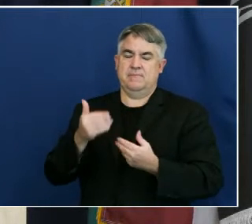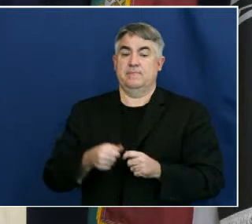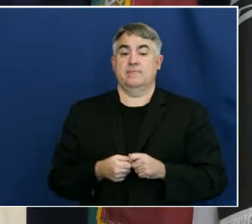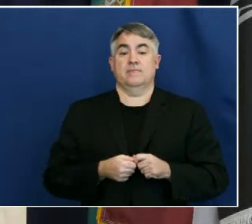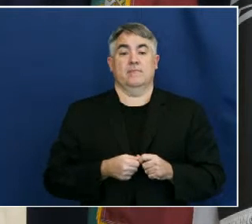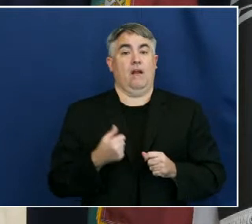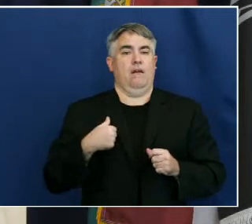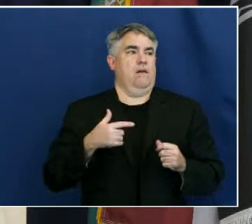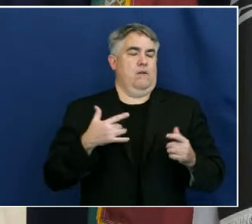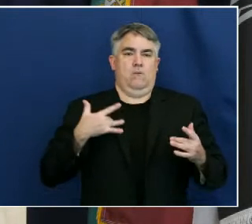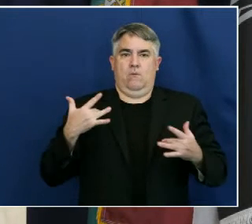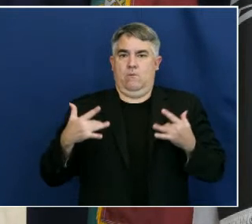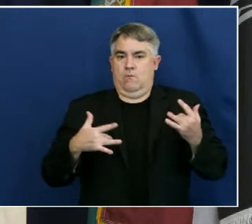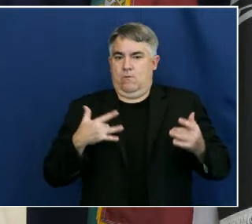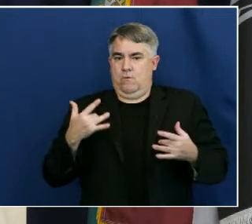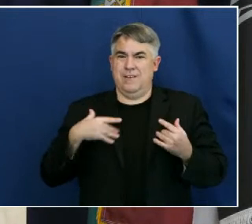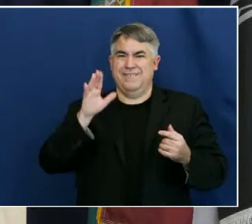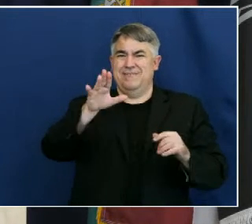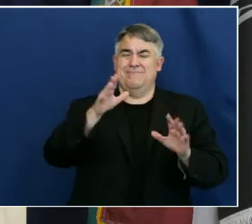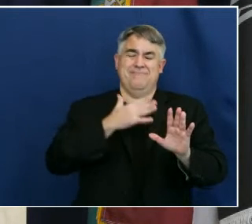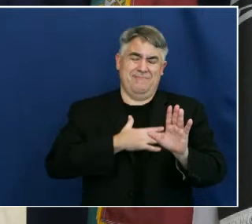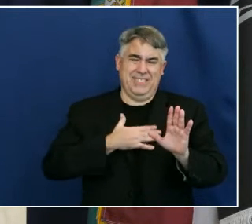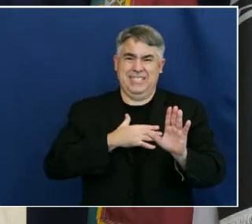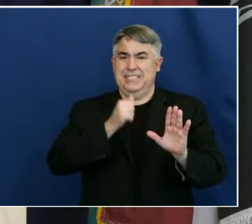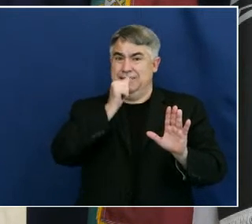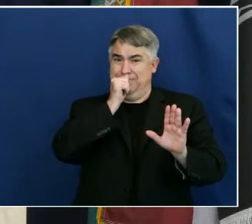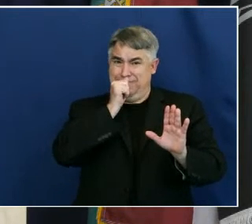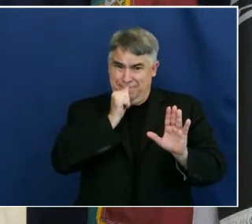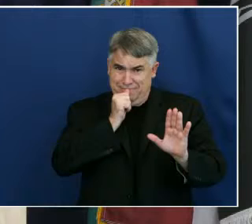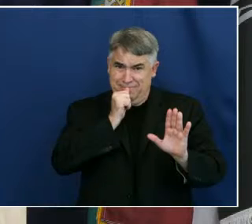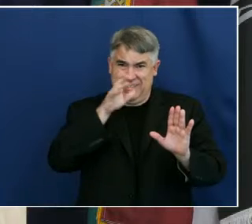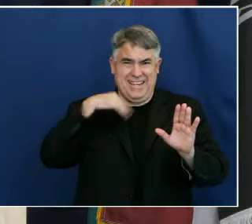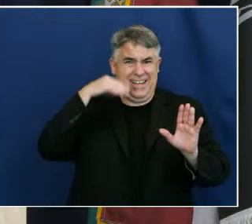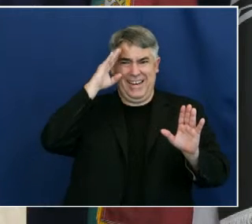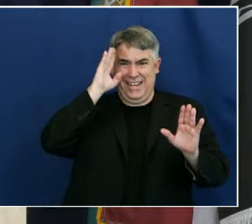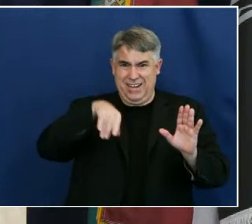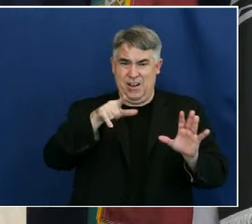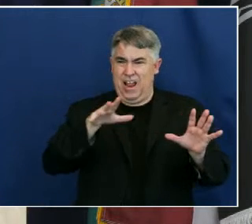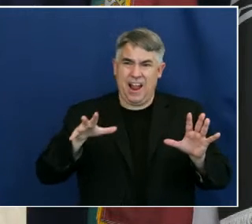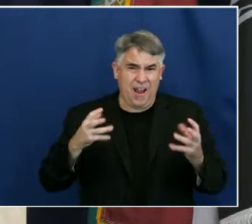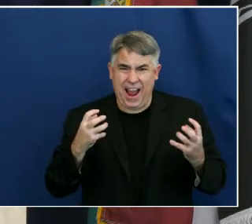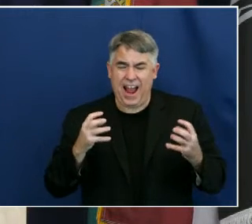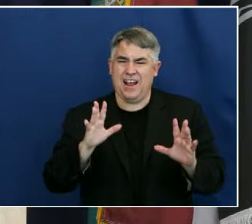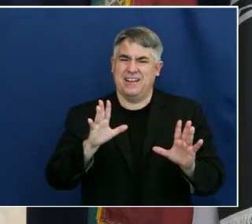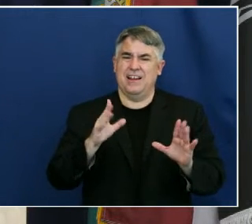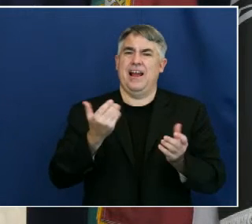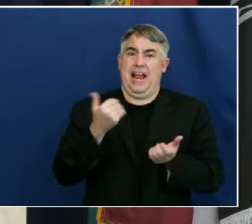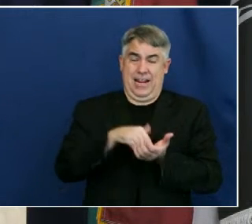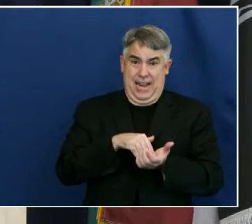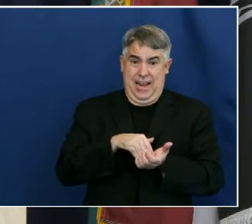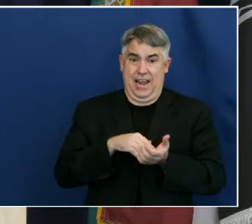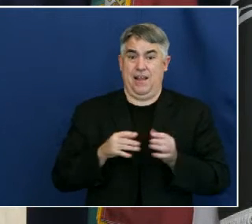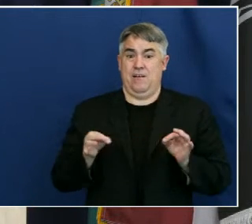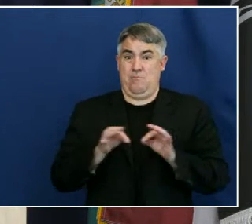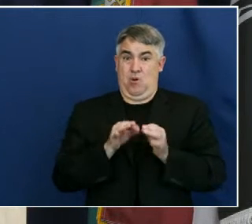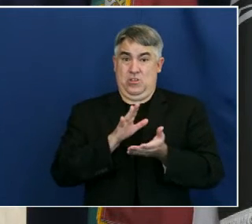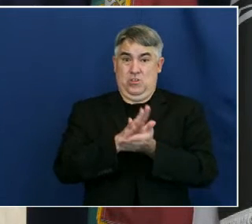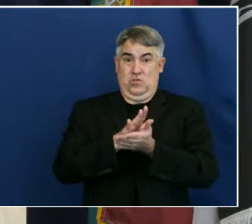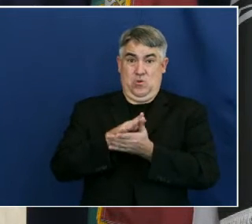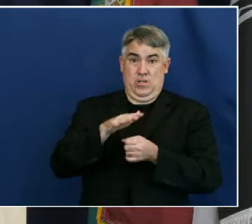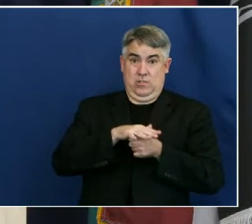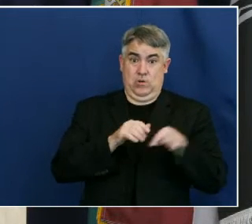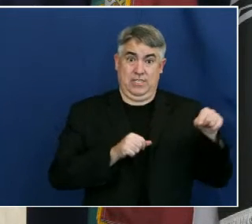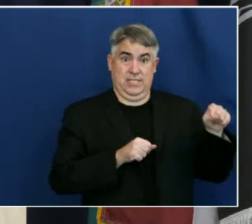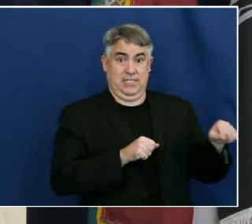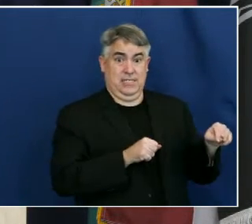ask for everyone's patience. K through 12 teachers, staff, school personnel will go through the County Office of Ed and